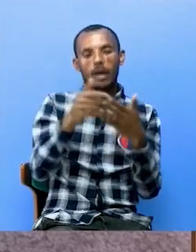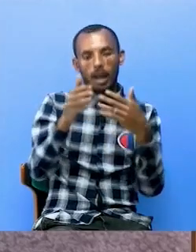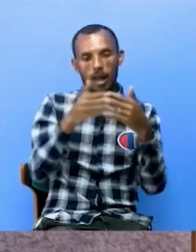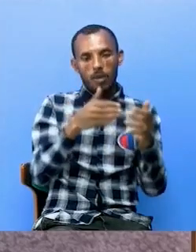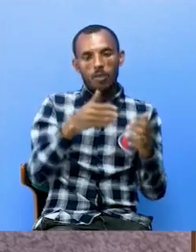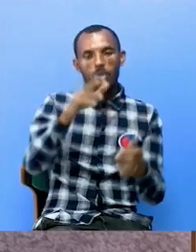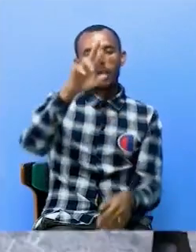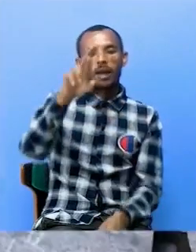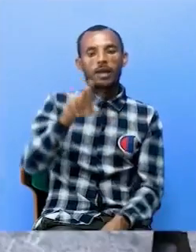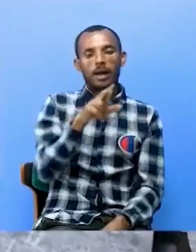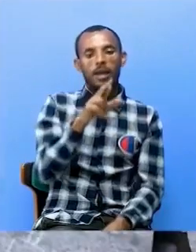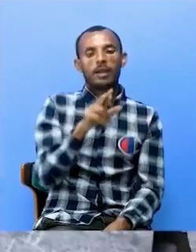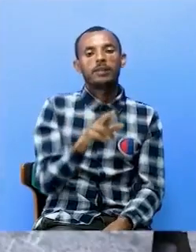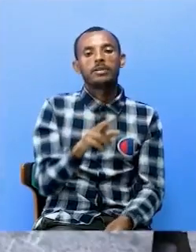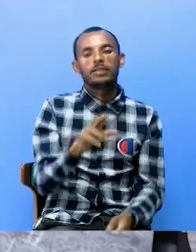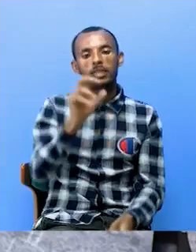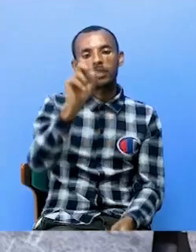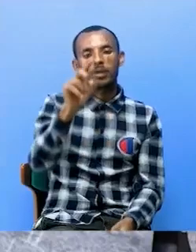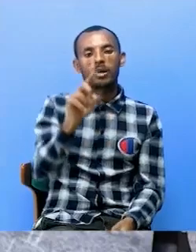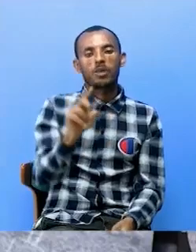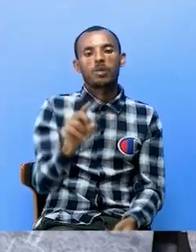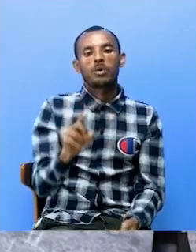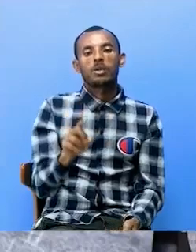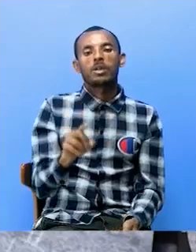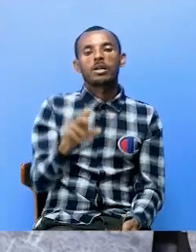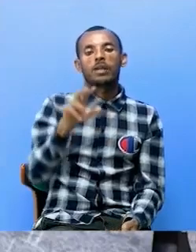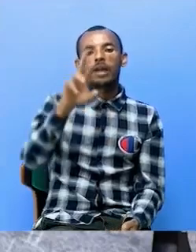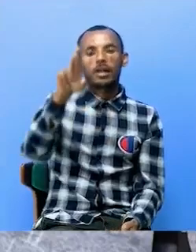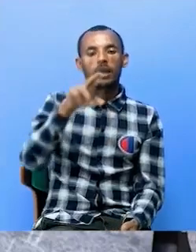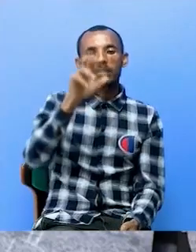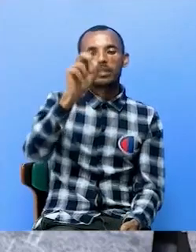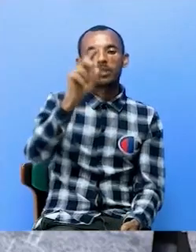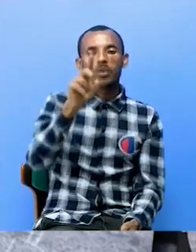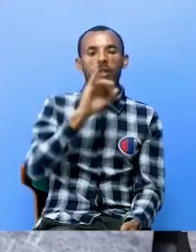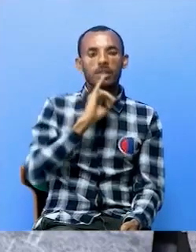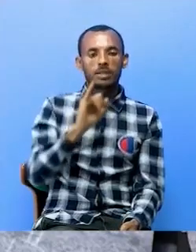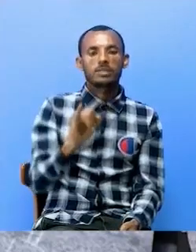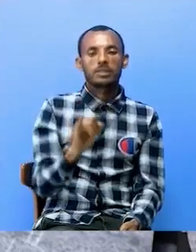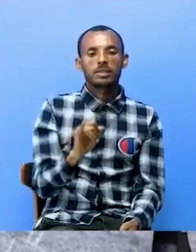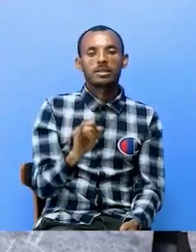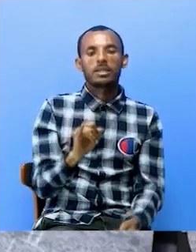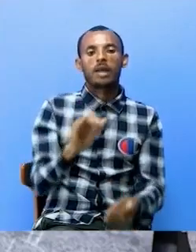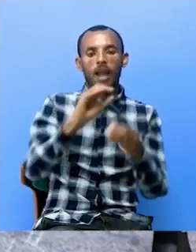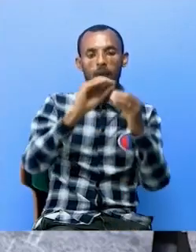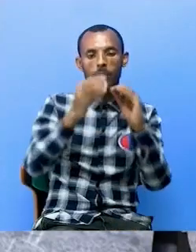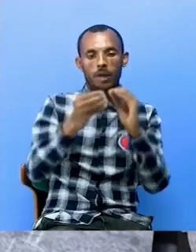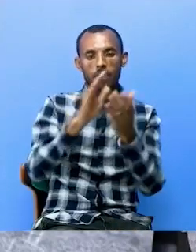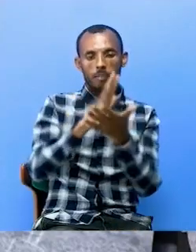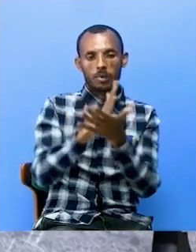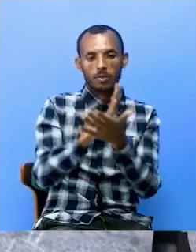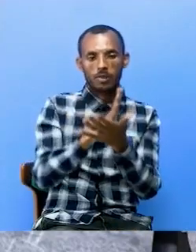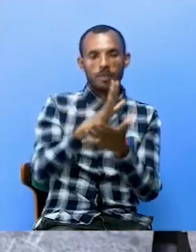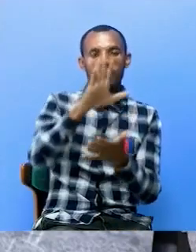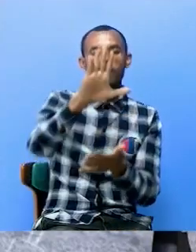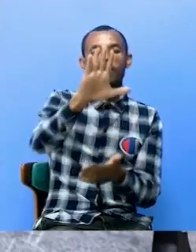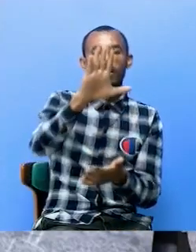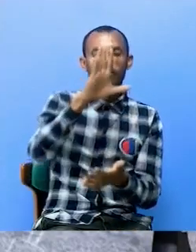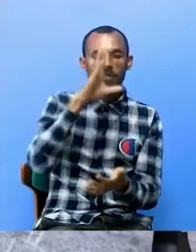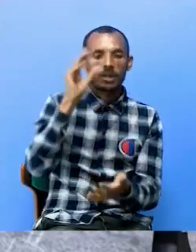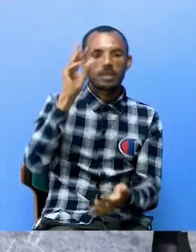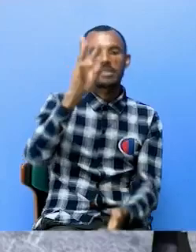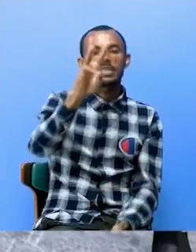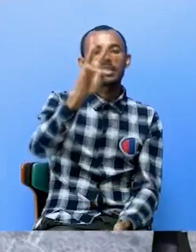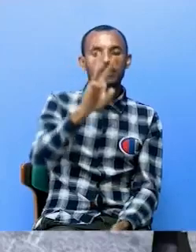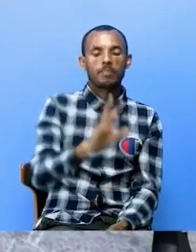radical 31. So obviously, radical 31 is a number between 5 and